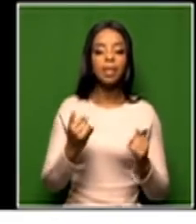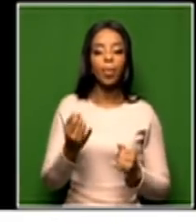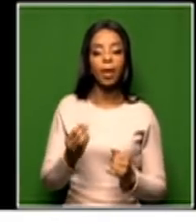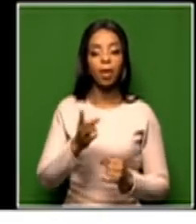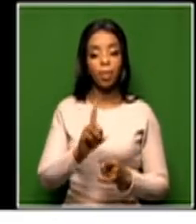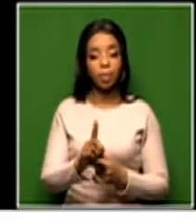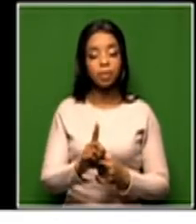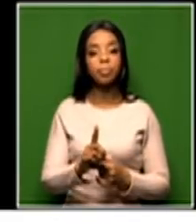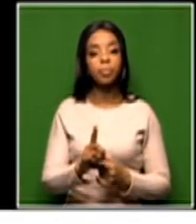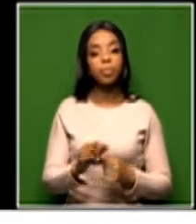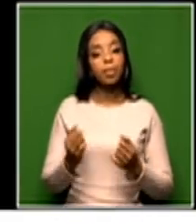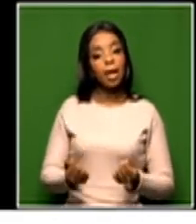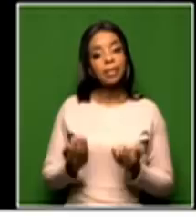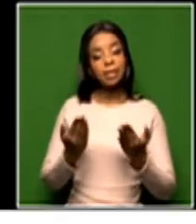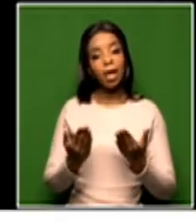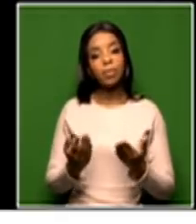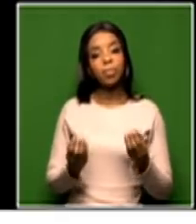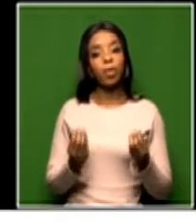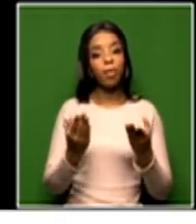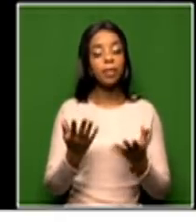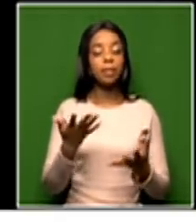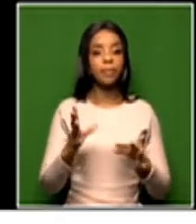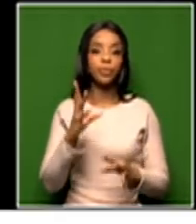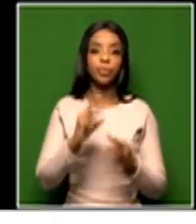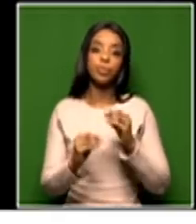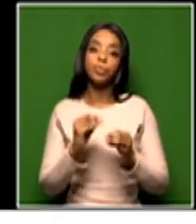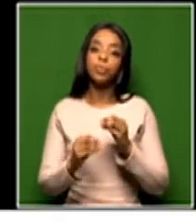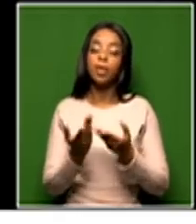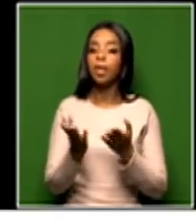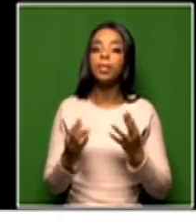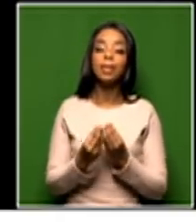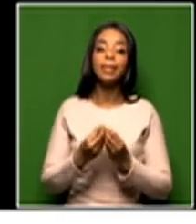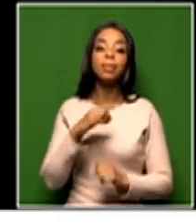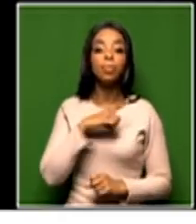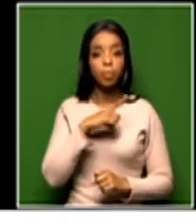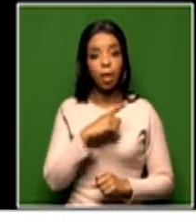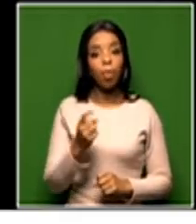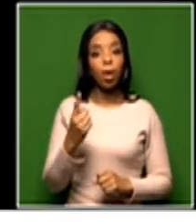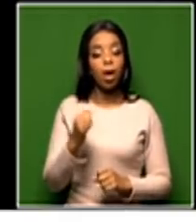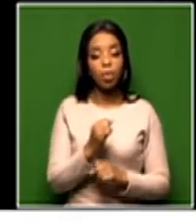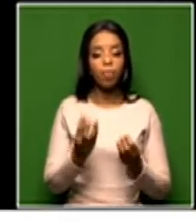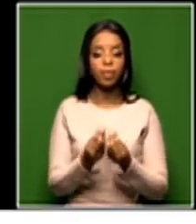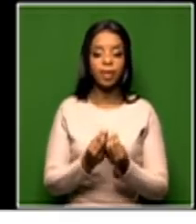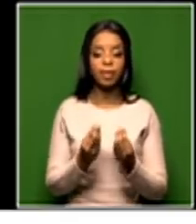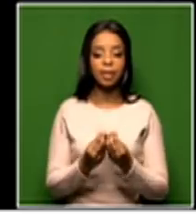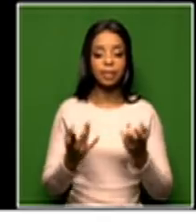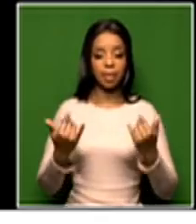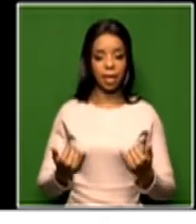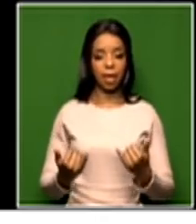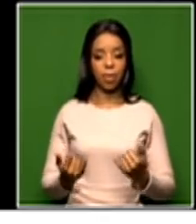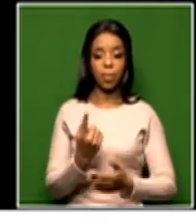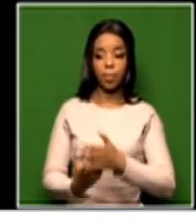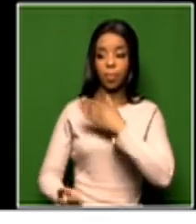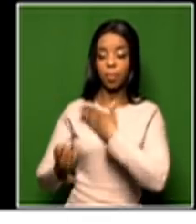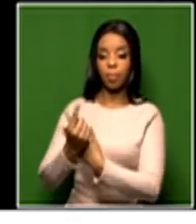provider actually construct this fence, because one of the things is that their grading is also called